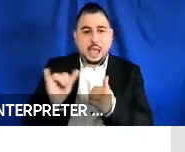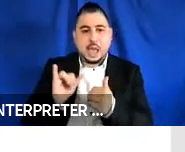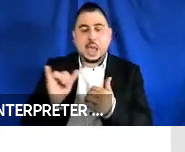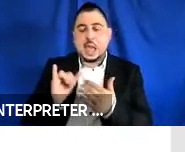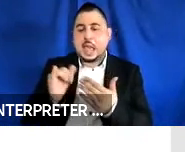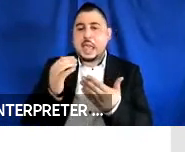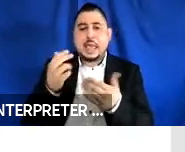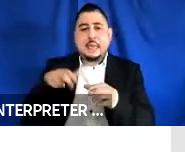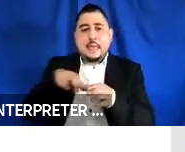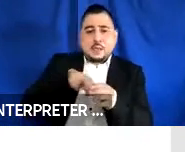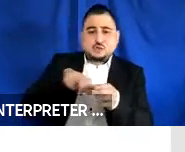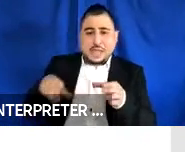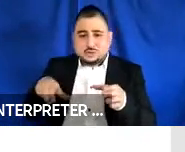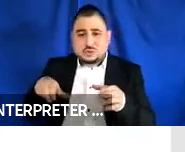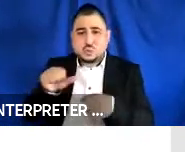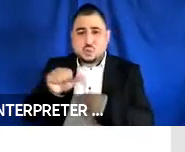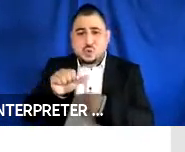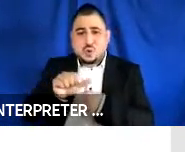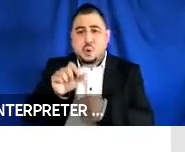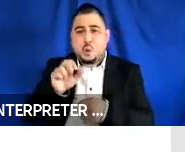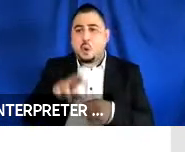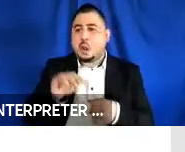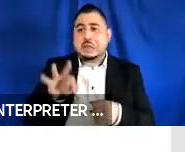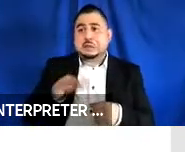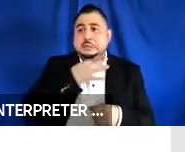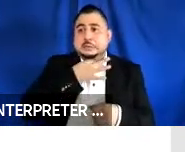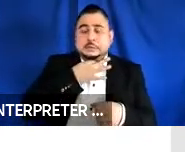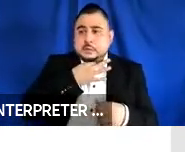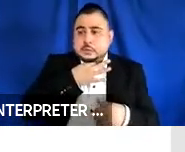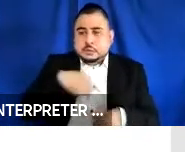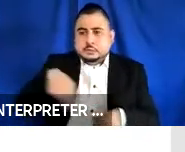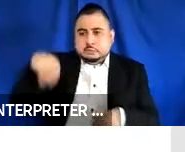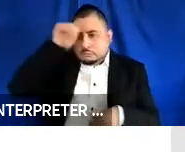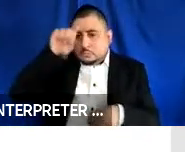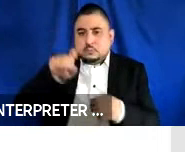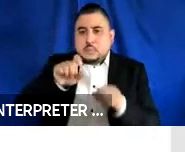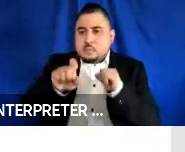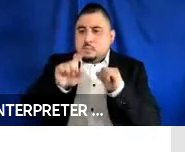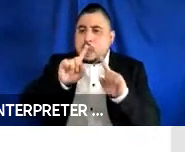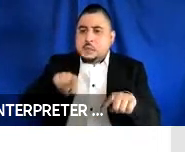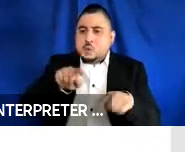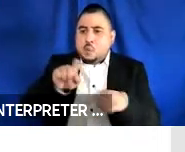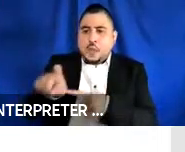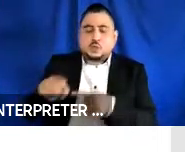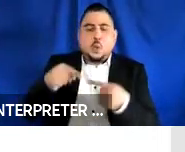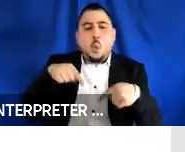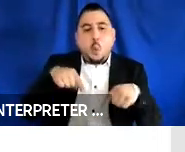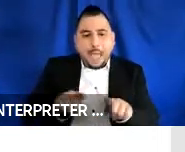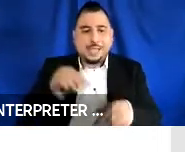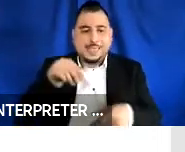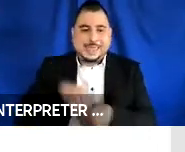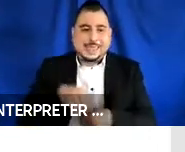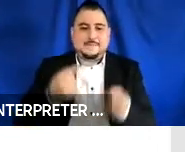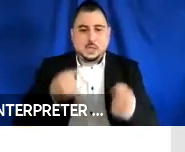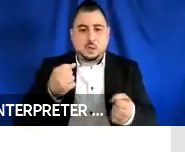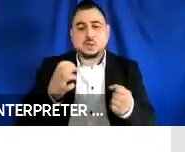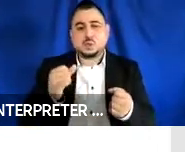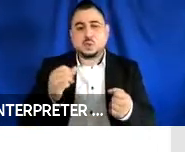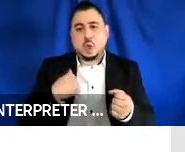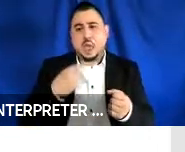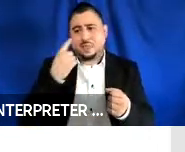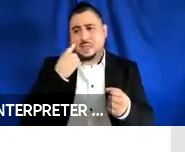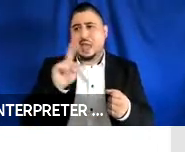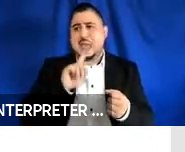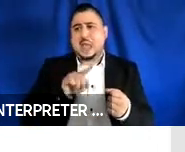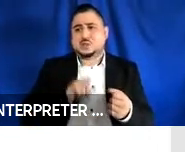entry or exit work or answer questions while in a vehicle? So I think that answered the questions. If there was one that